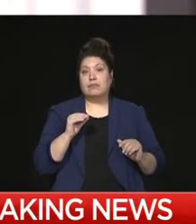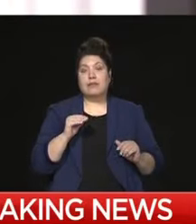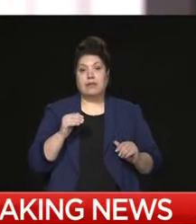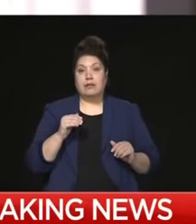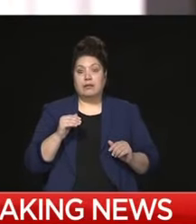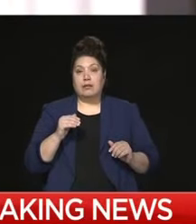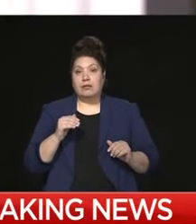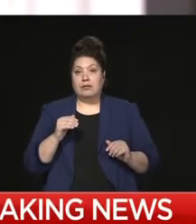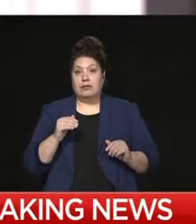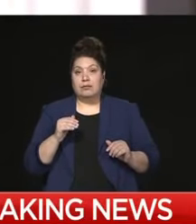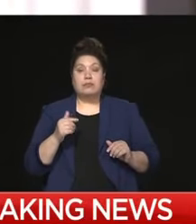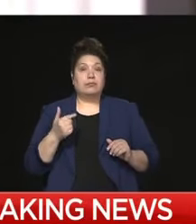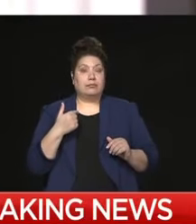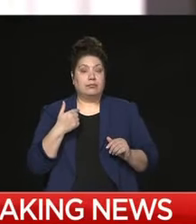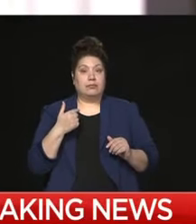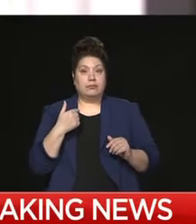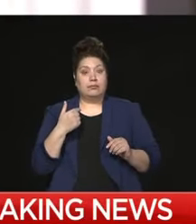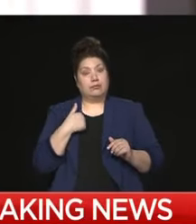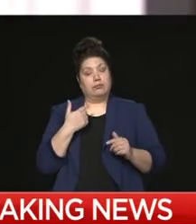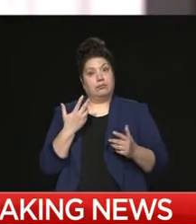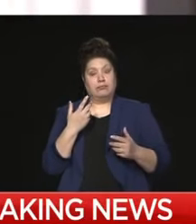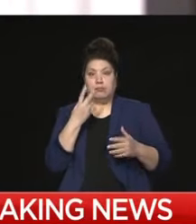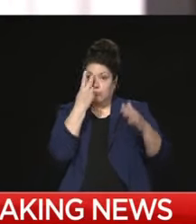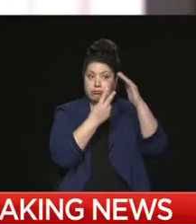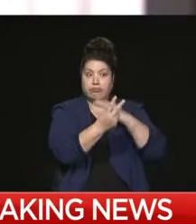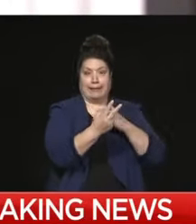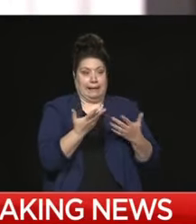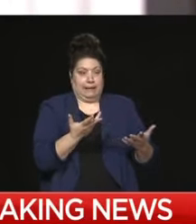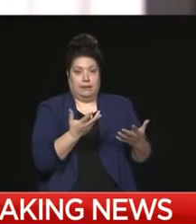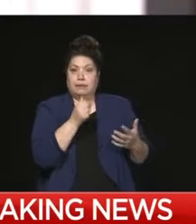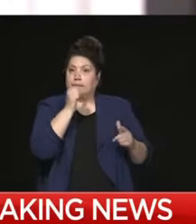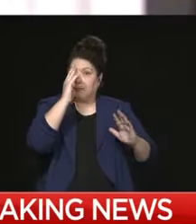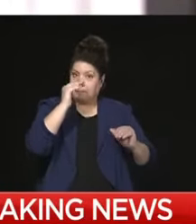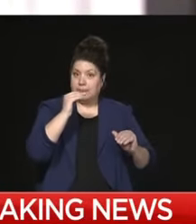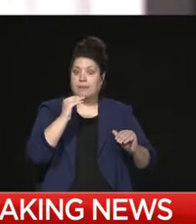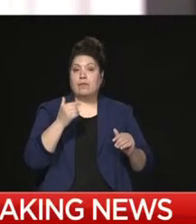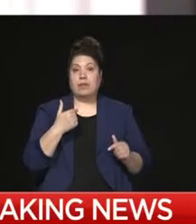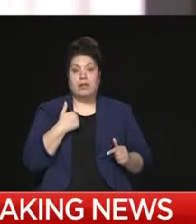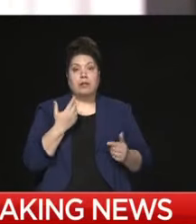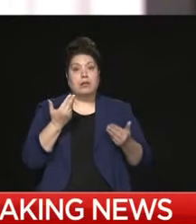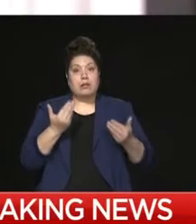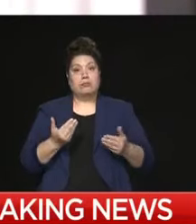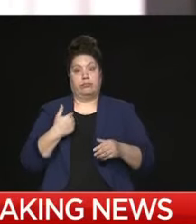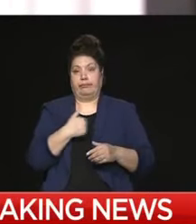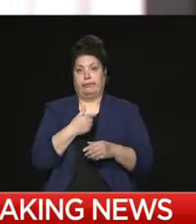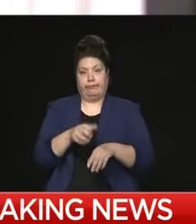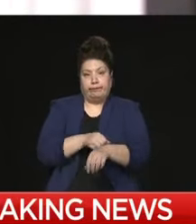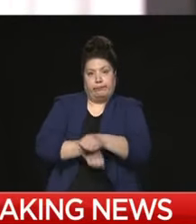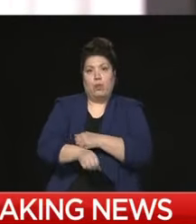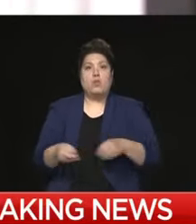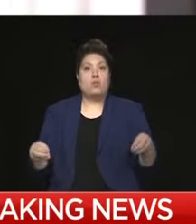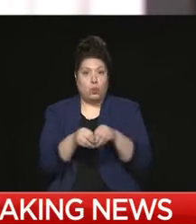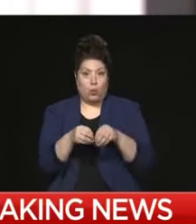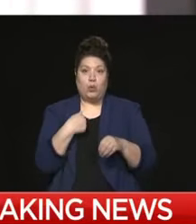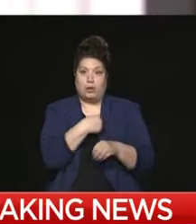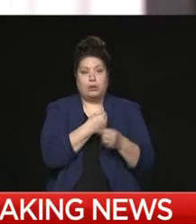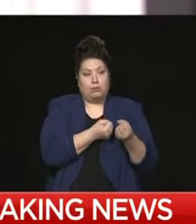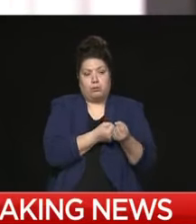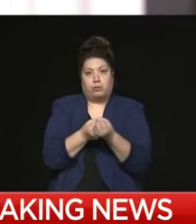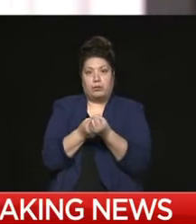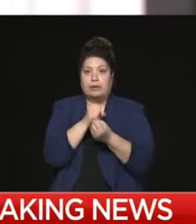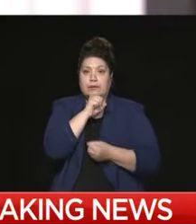for, or more than we feared, and therefore we need to take more measures to protect our seniors. That's what I'll be